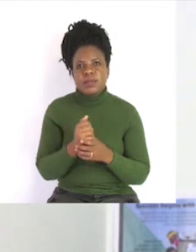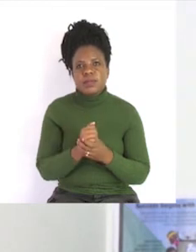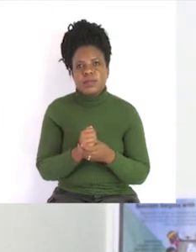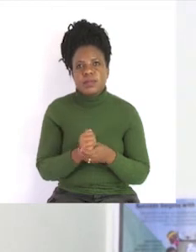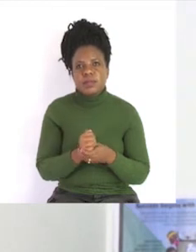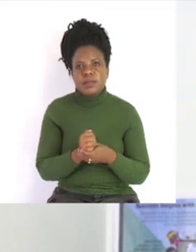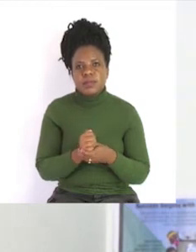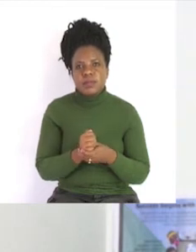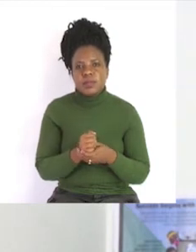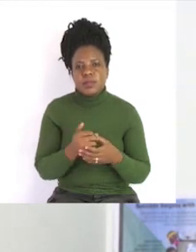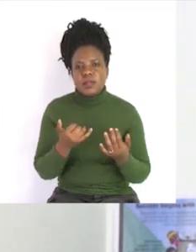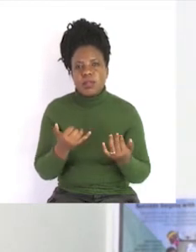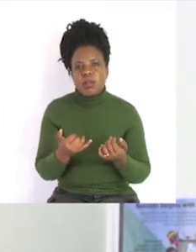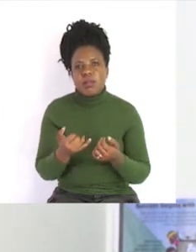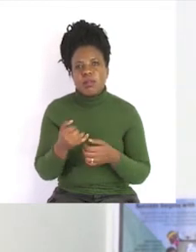56.